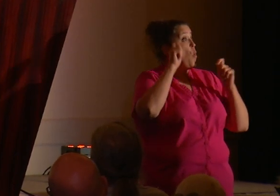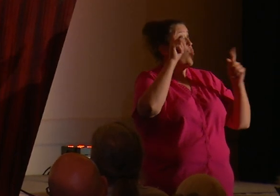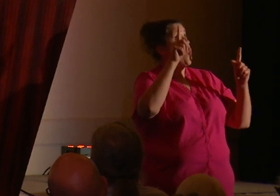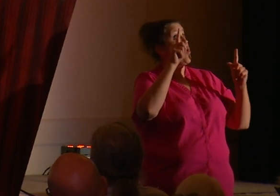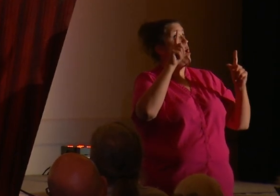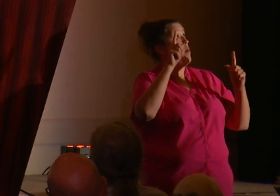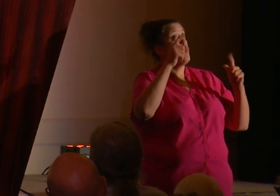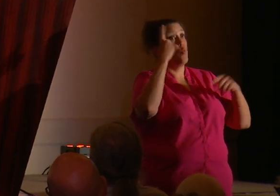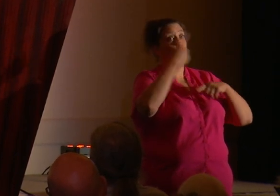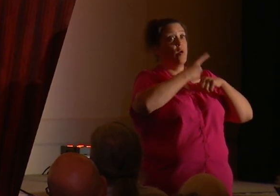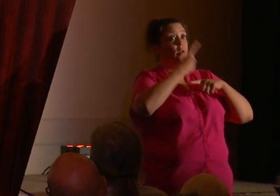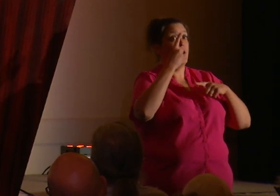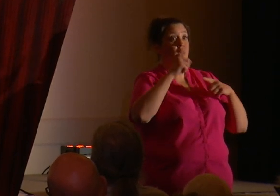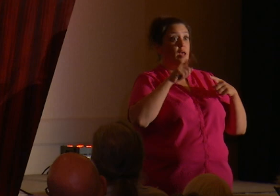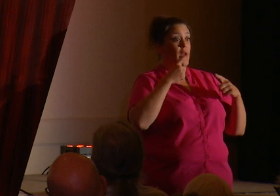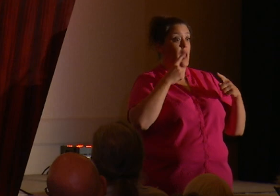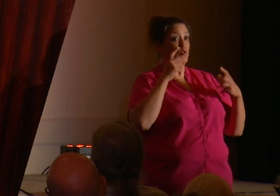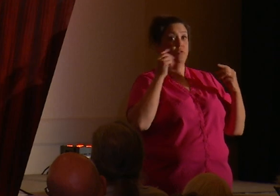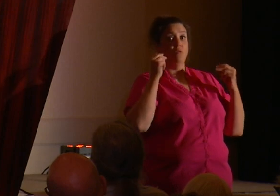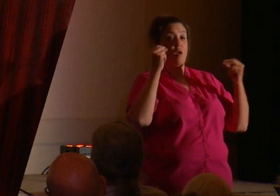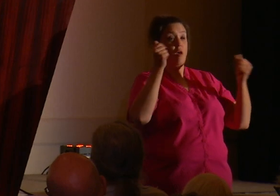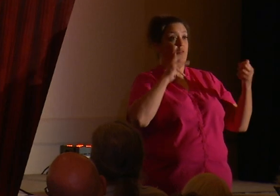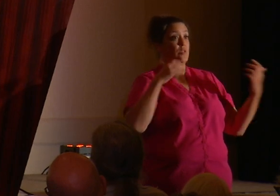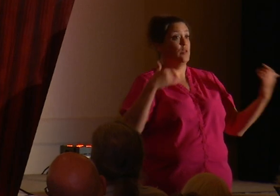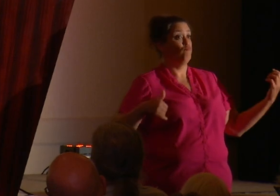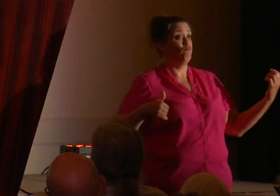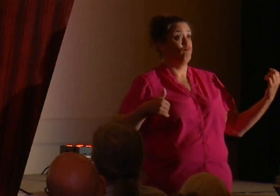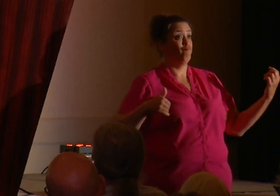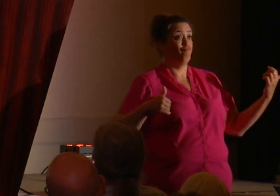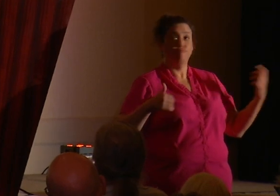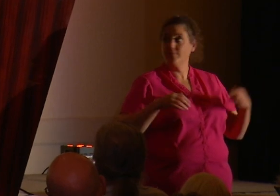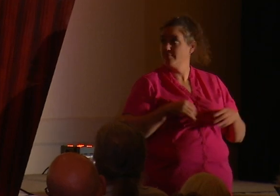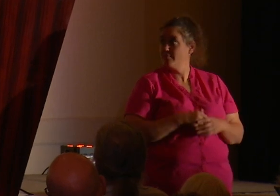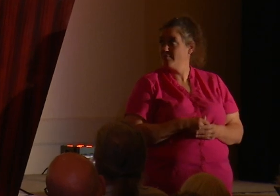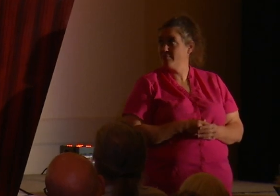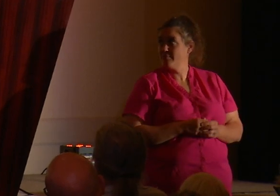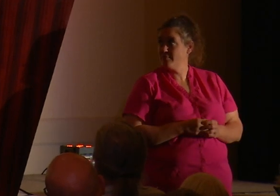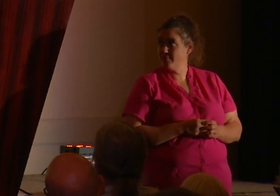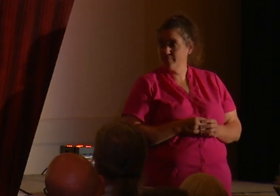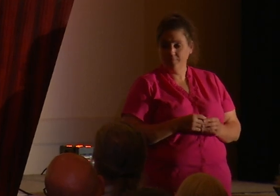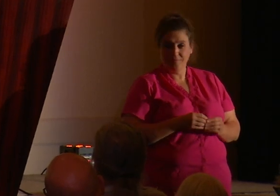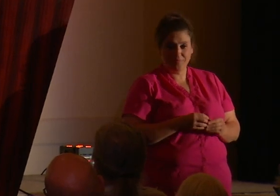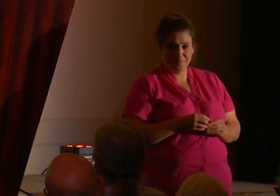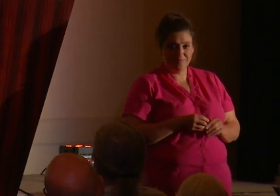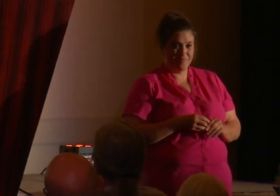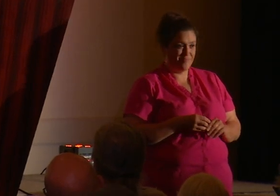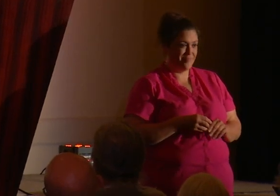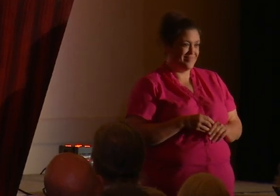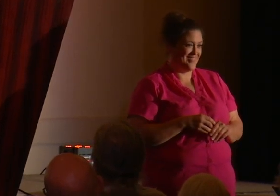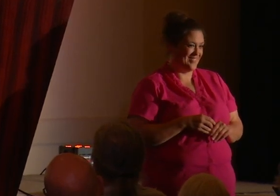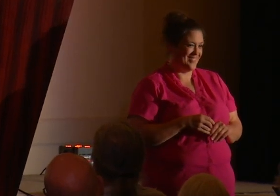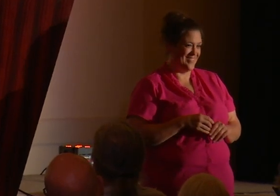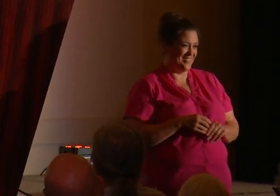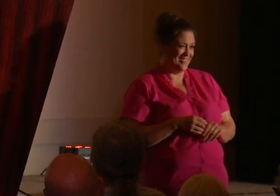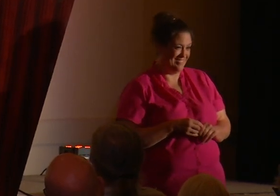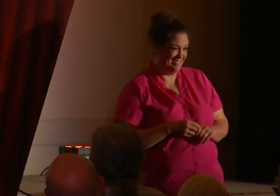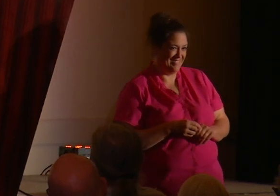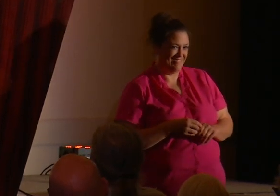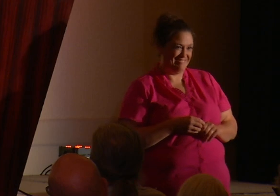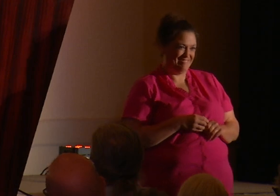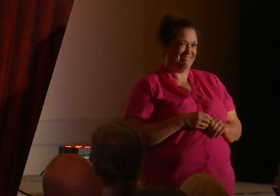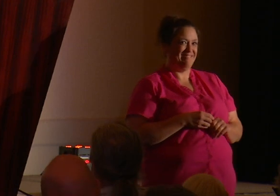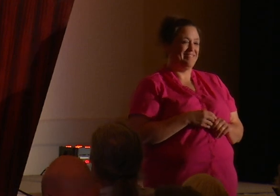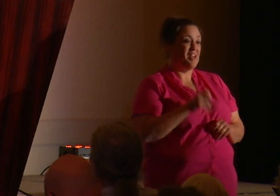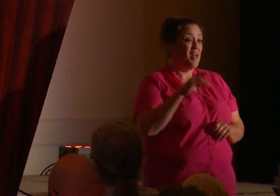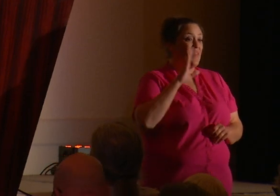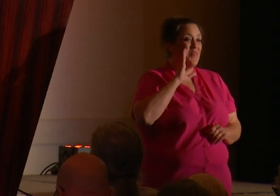you know, on South Park, you know, I just woke up and there was a bass in my basement and I could just go down there and start playing it,